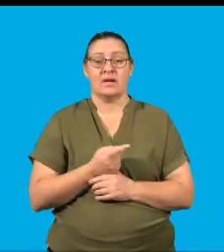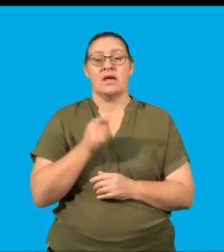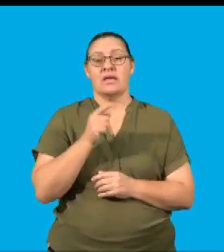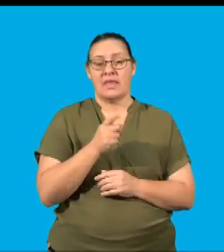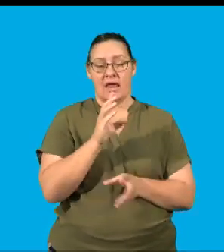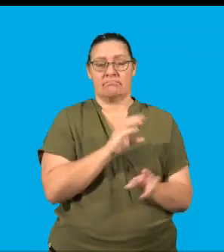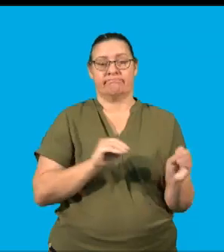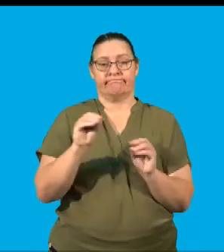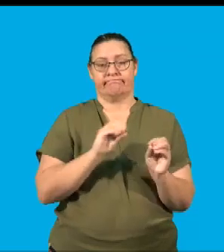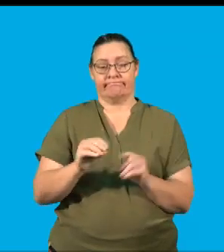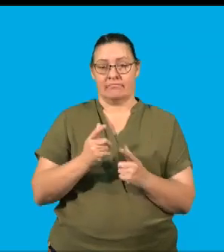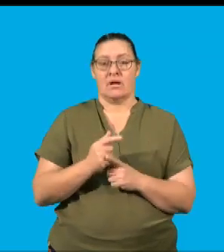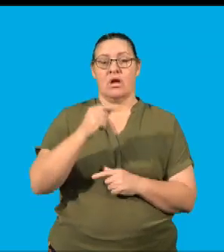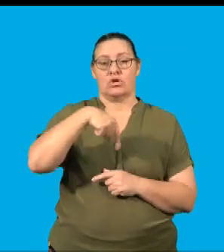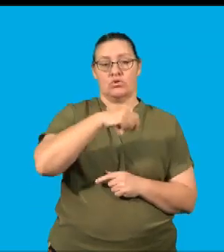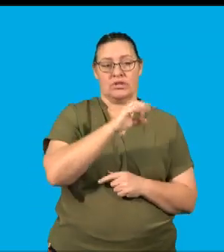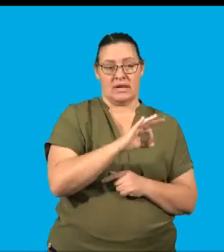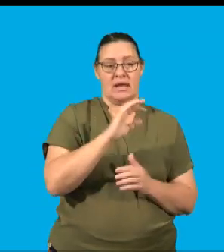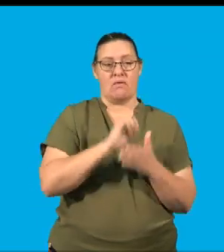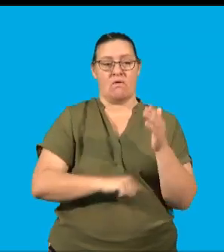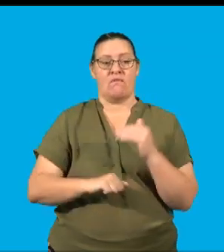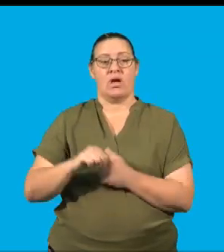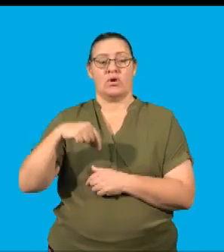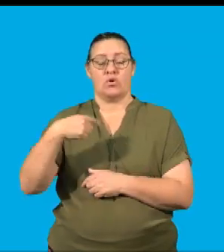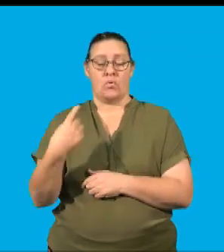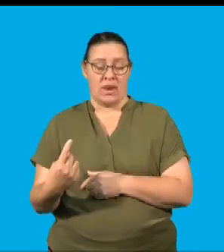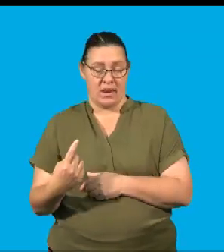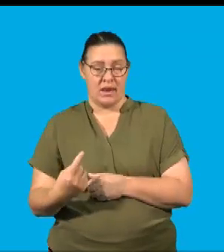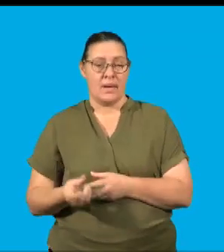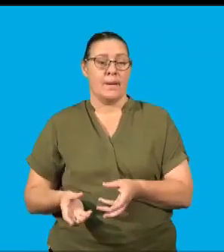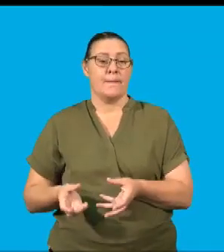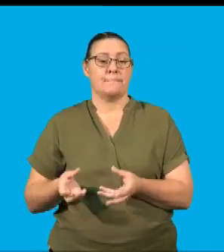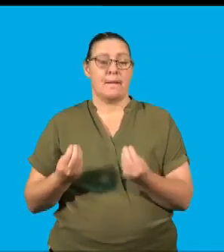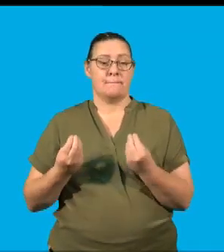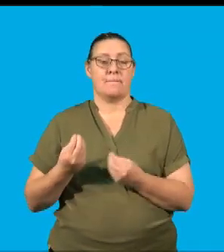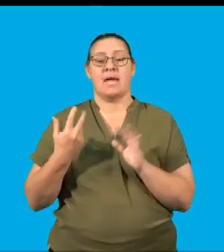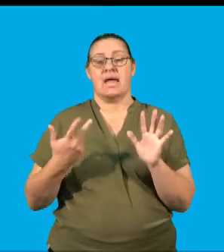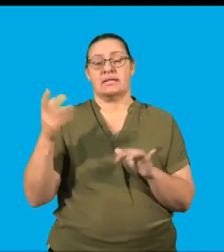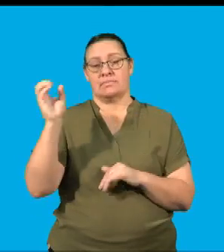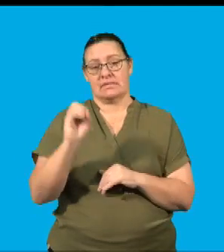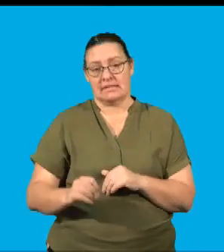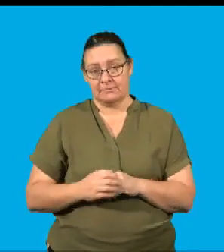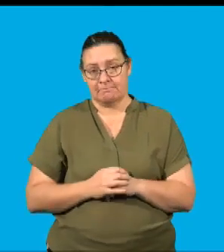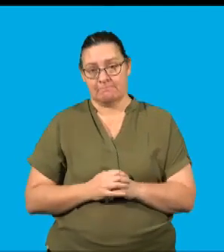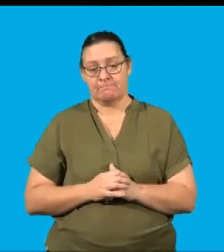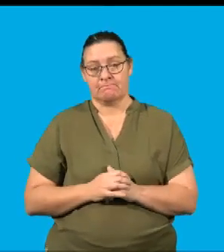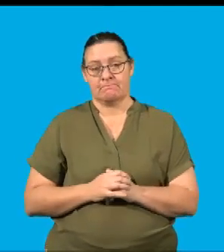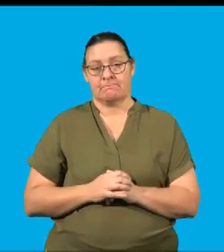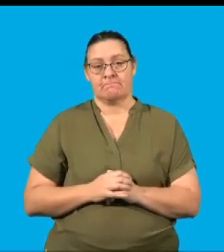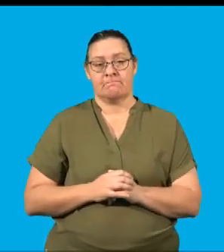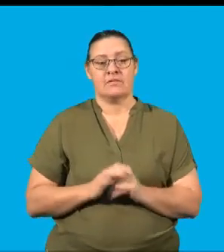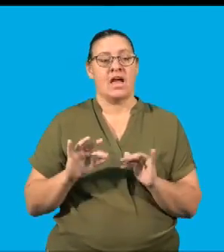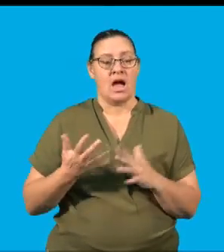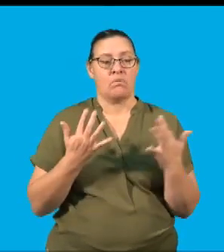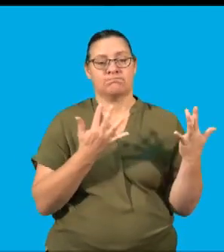heart. And then we substitute Q3 minus Q1 to give us the interquartile range of 8%. This